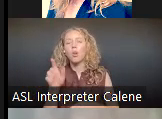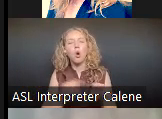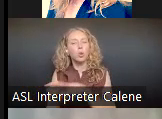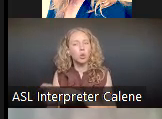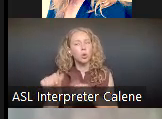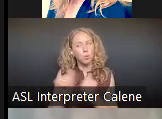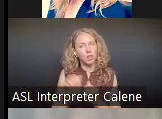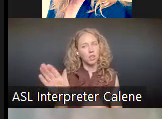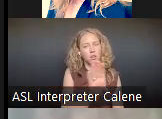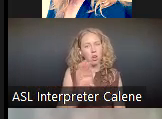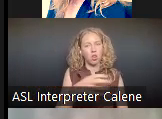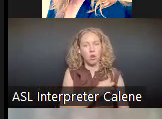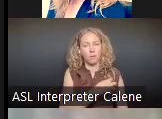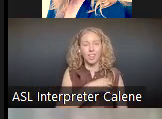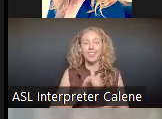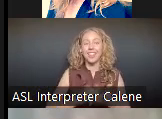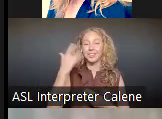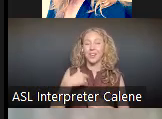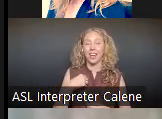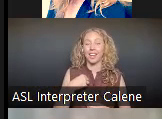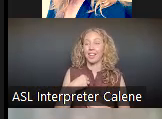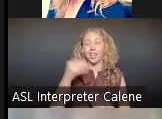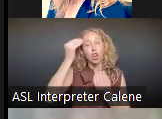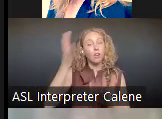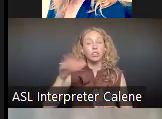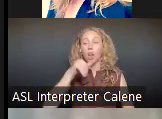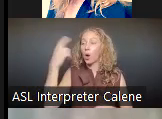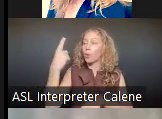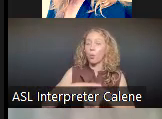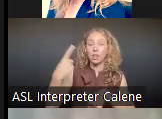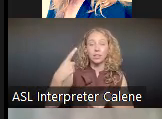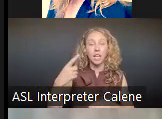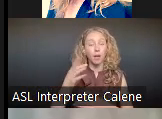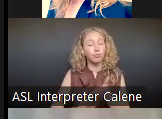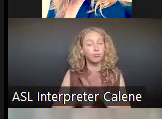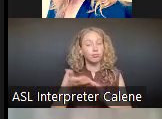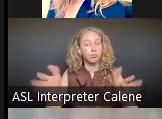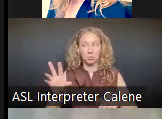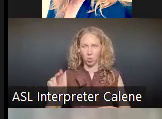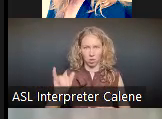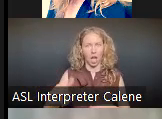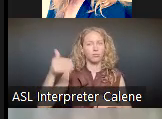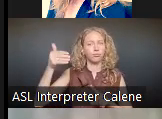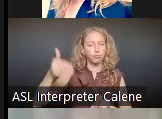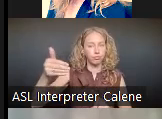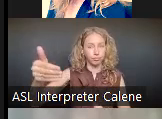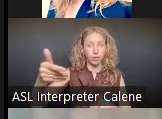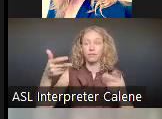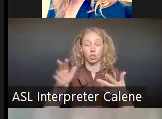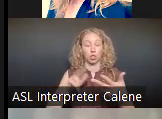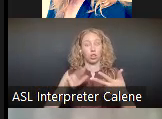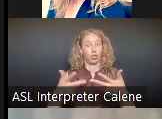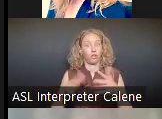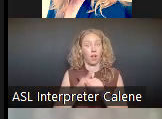is why we say notification is not a one-time event. It's ongoing because we don't just leave them once we've had the follow-up meeting.